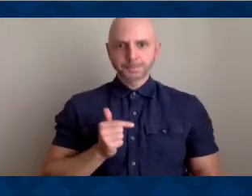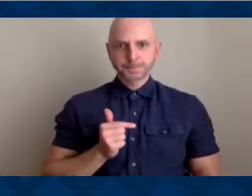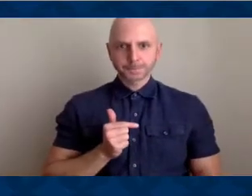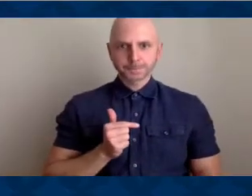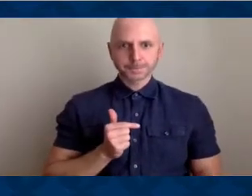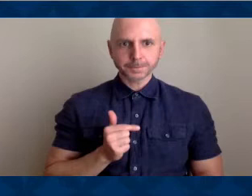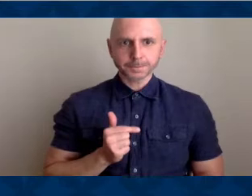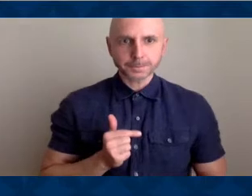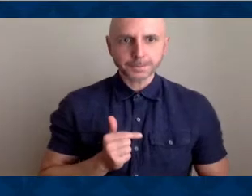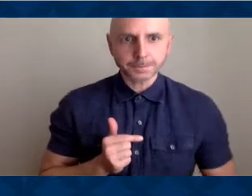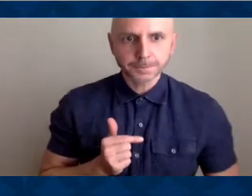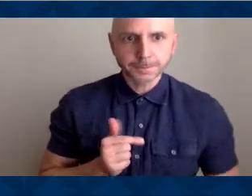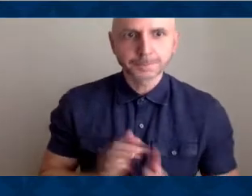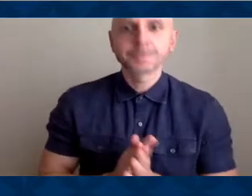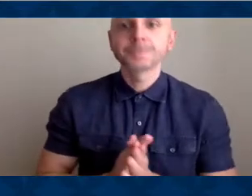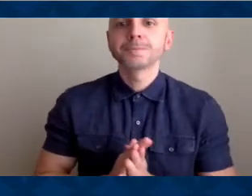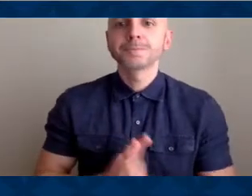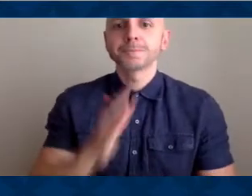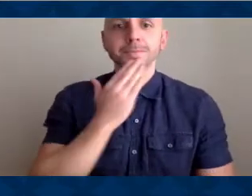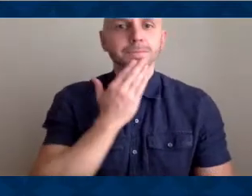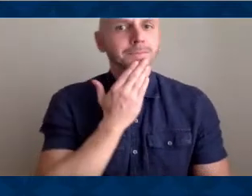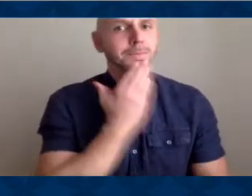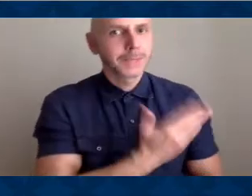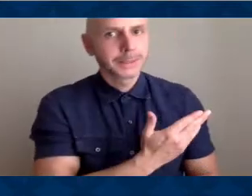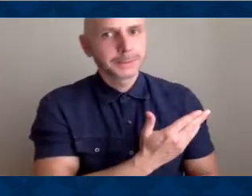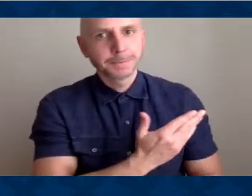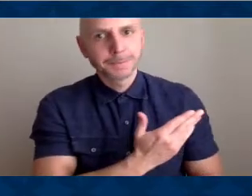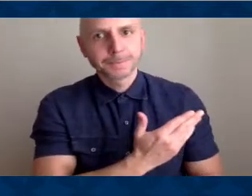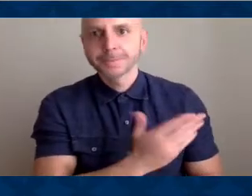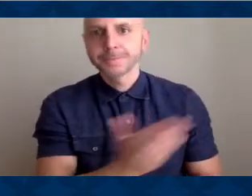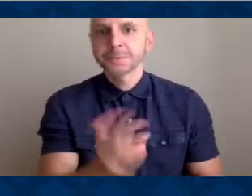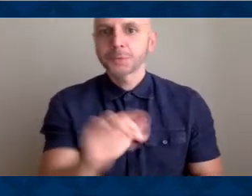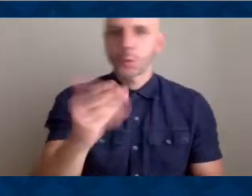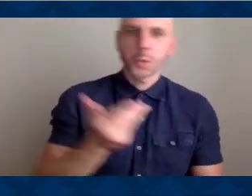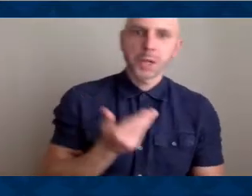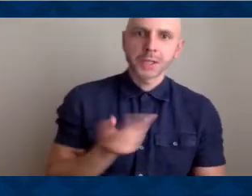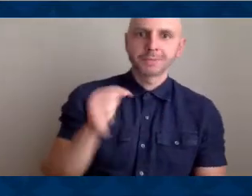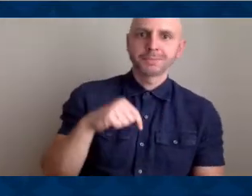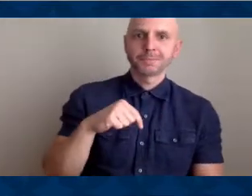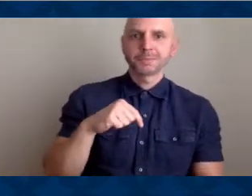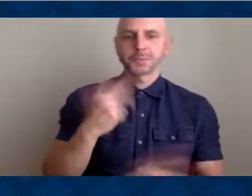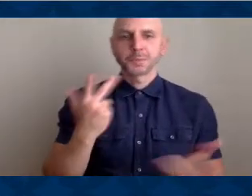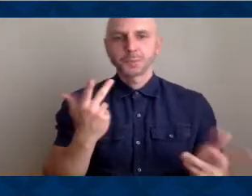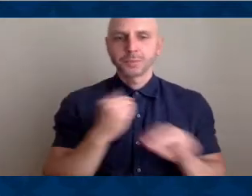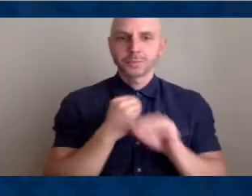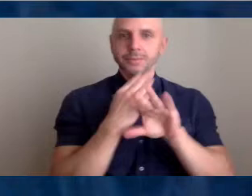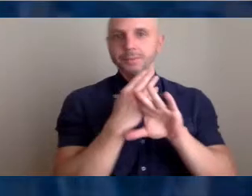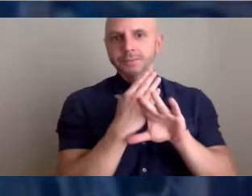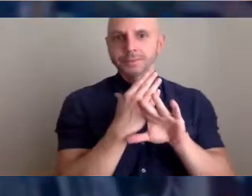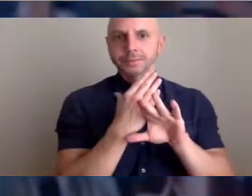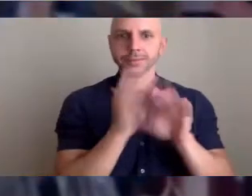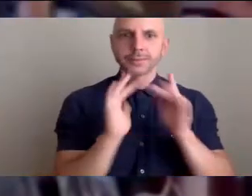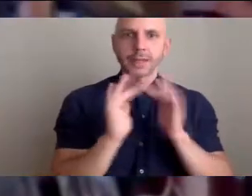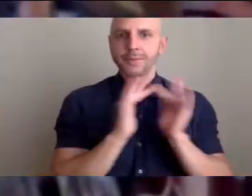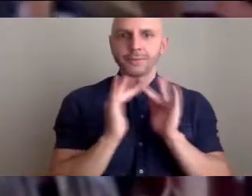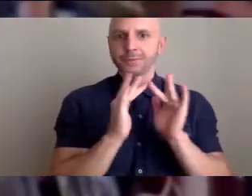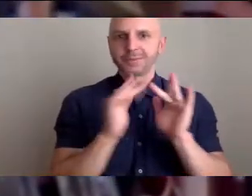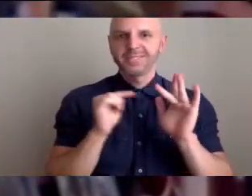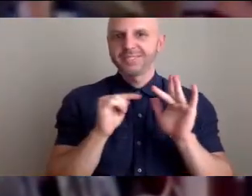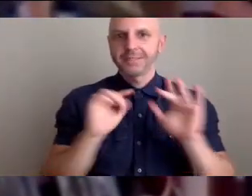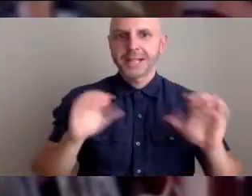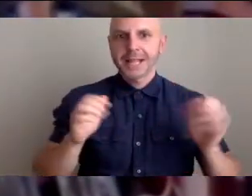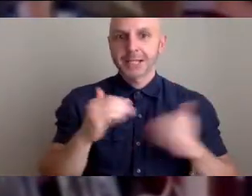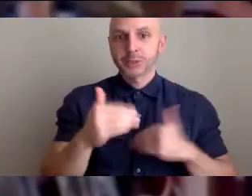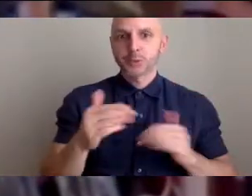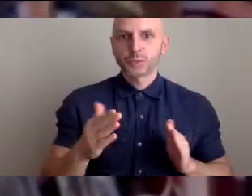Ross, and welcome to my virtual classroom. This is where I've been giving lectures for well,